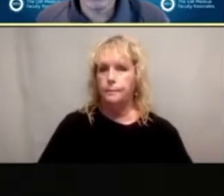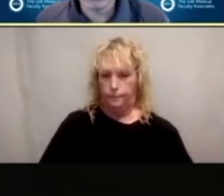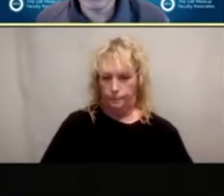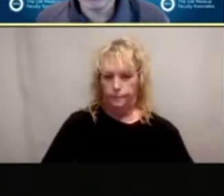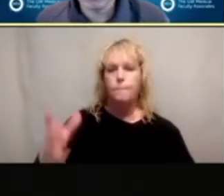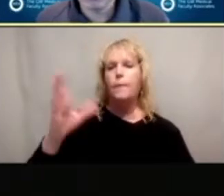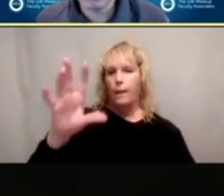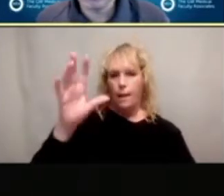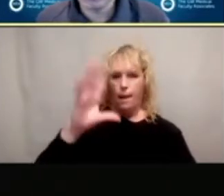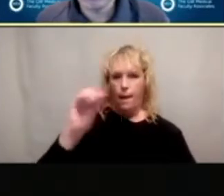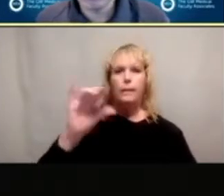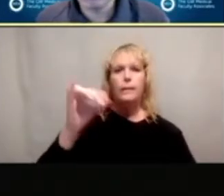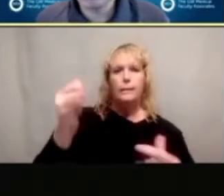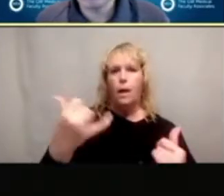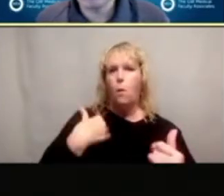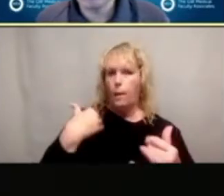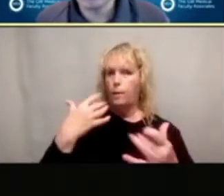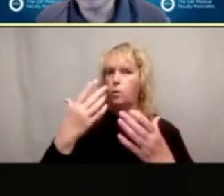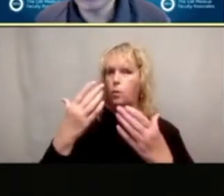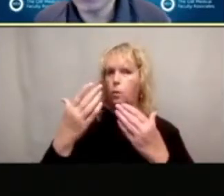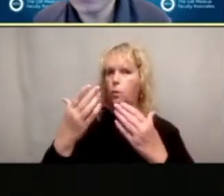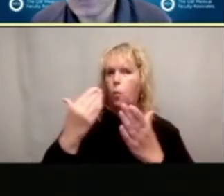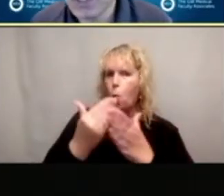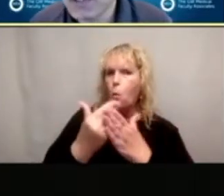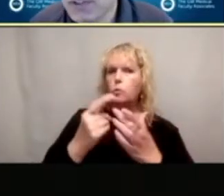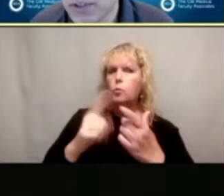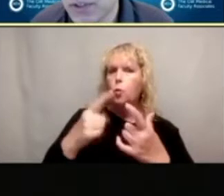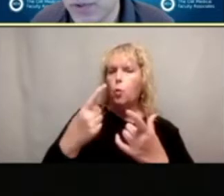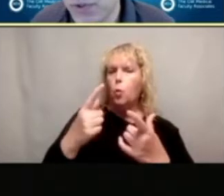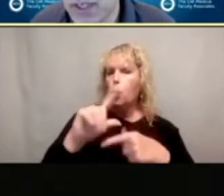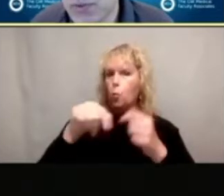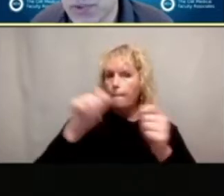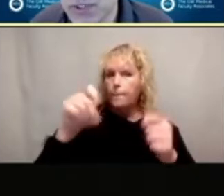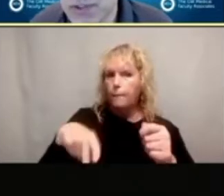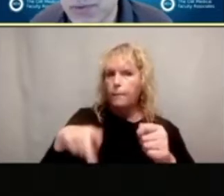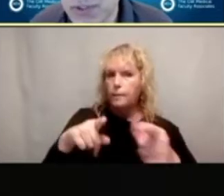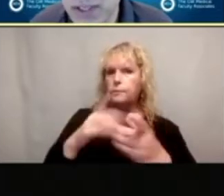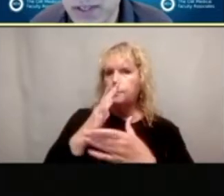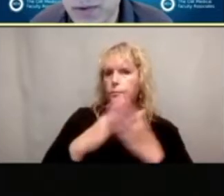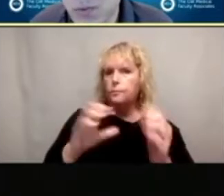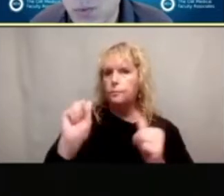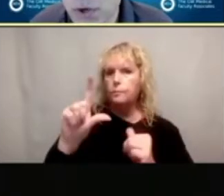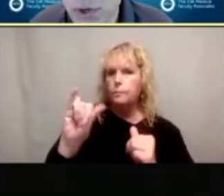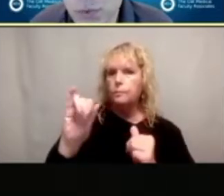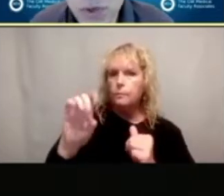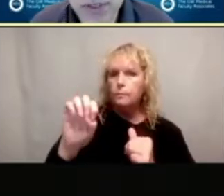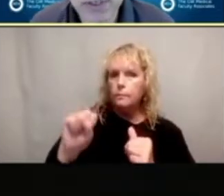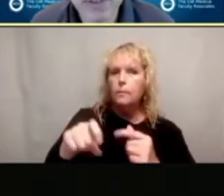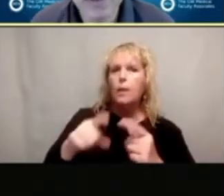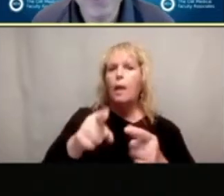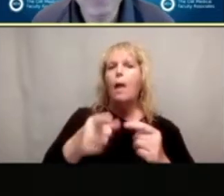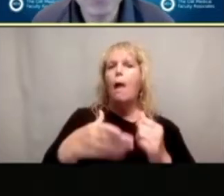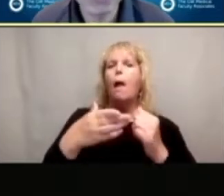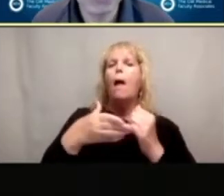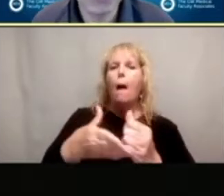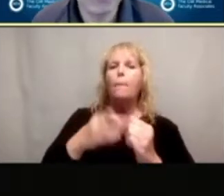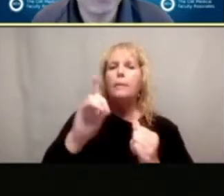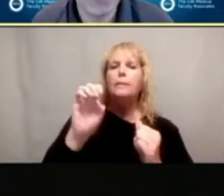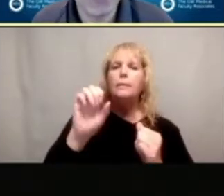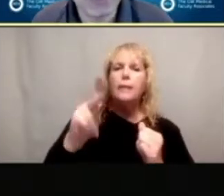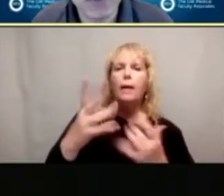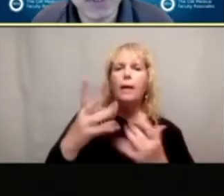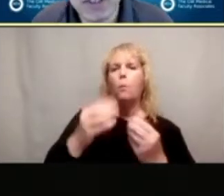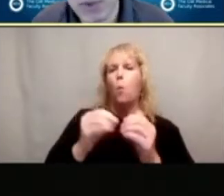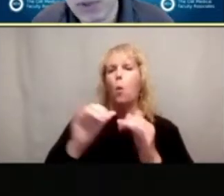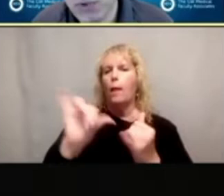So as we get close to here, wrapping up, a few more slides here. The help desk really was a one-on-one, in-person